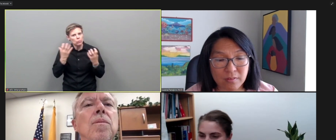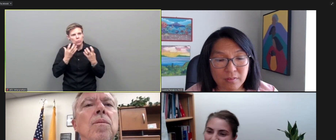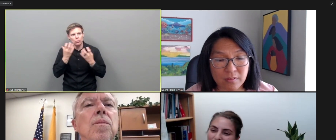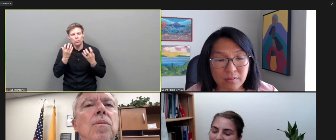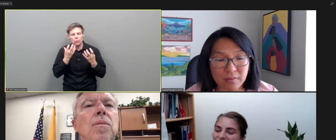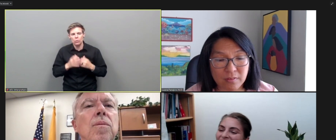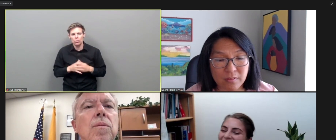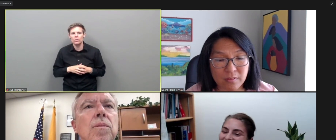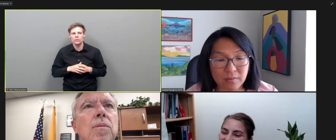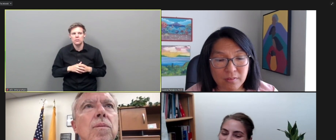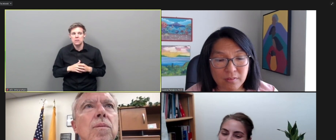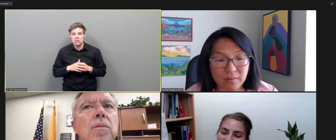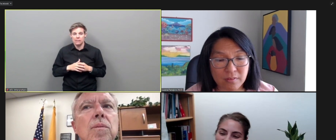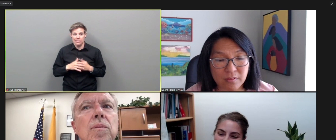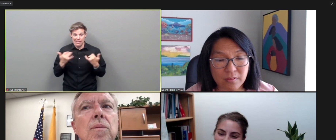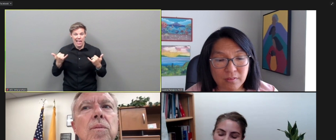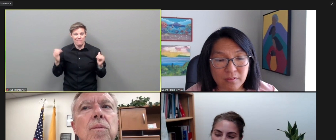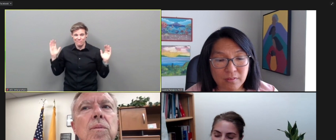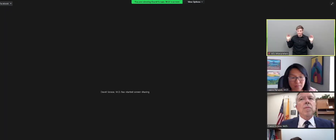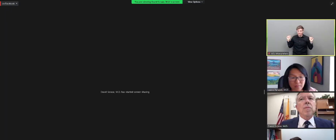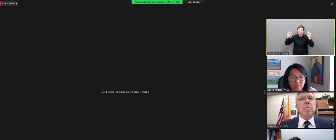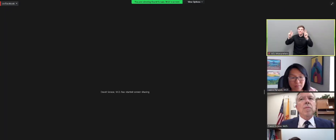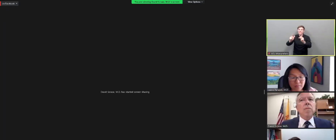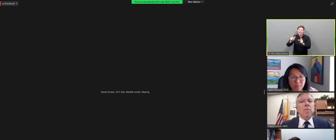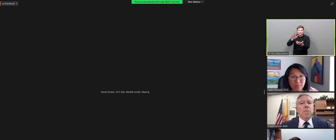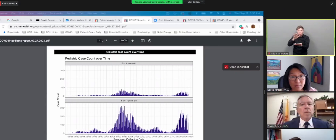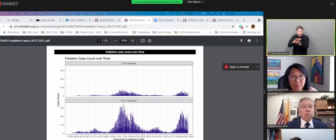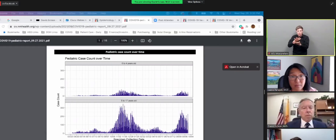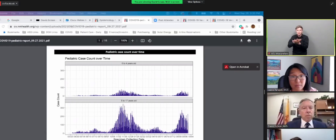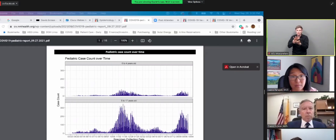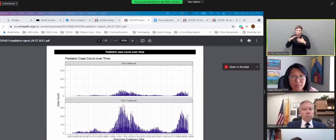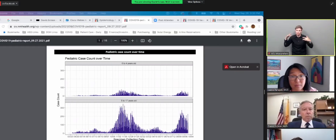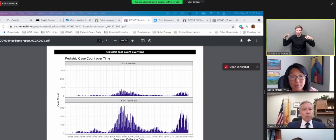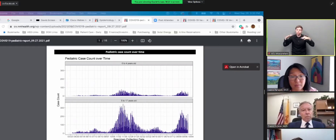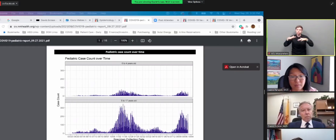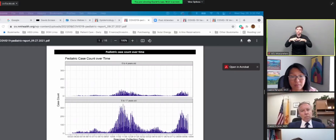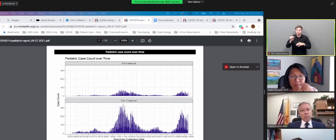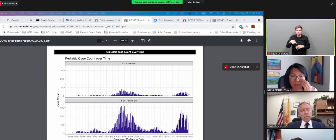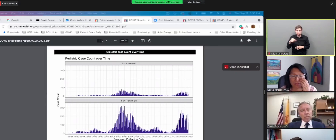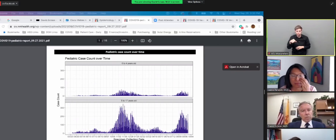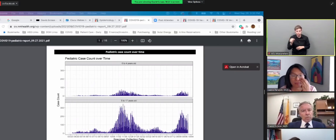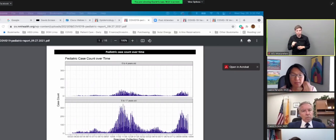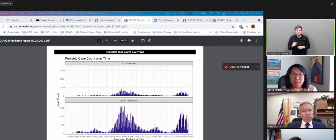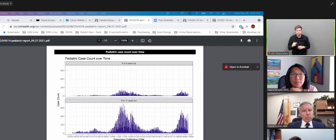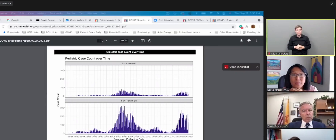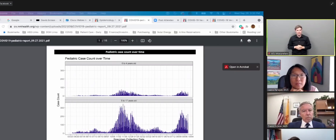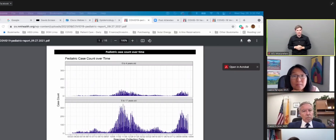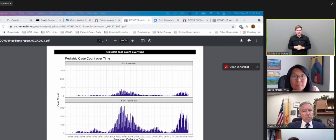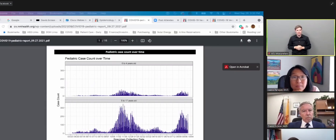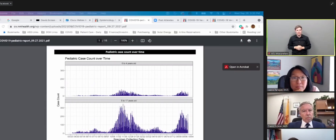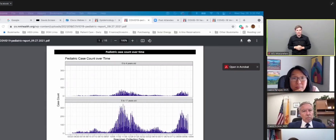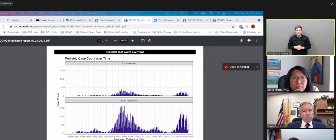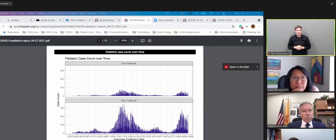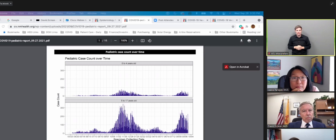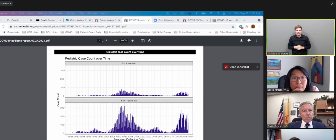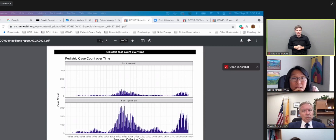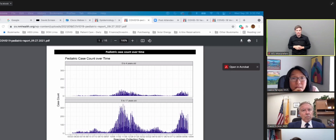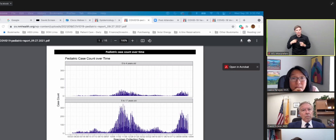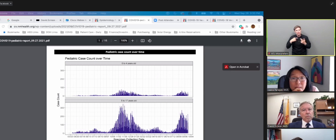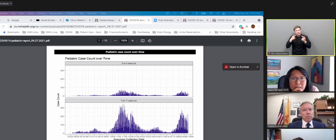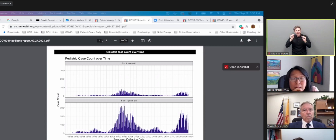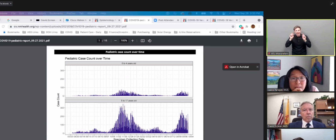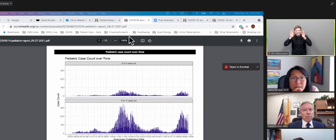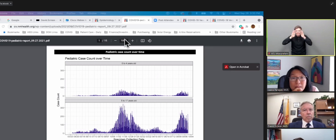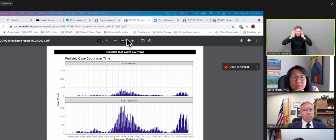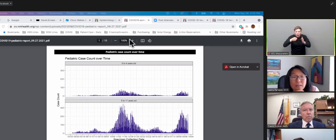back in school. And that's why every opportunity I get, I try to raise that point about the fact